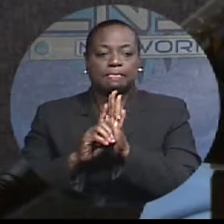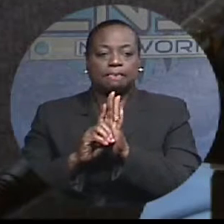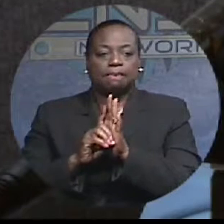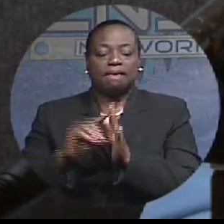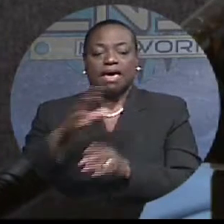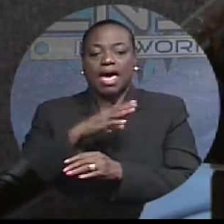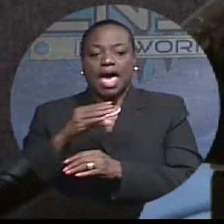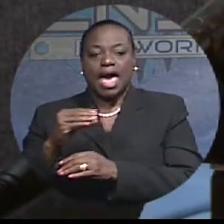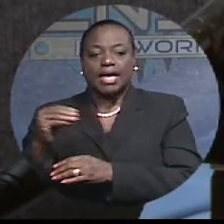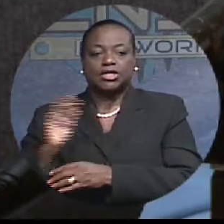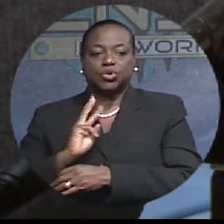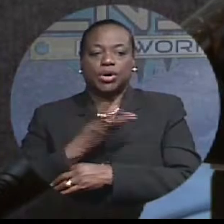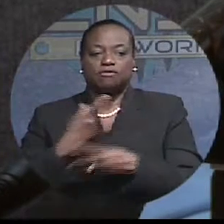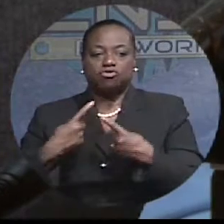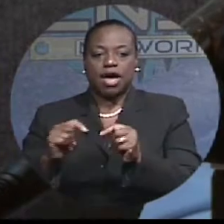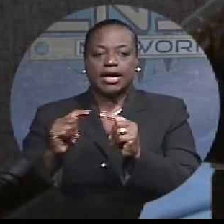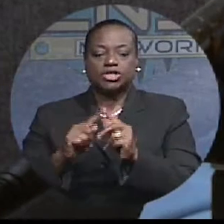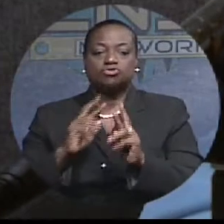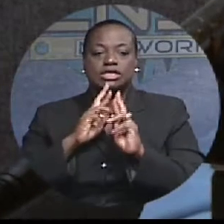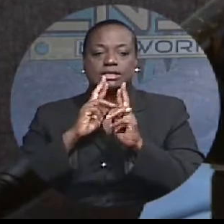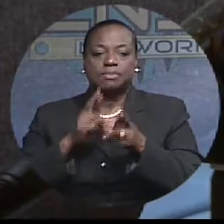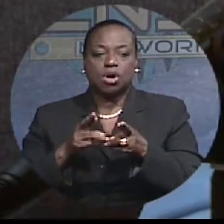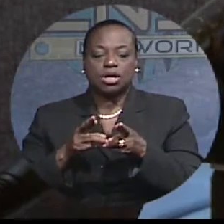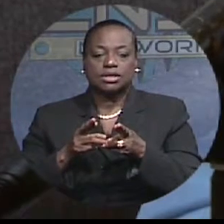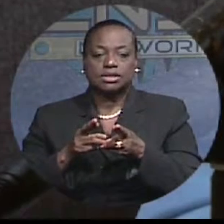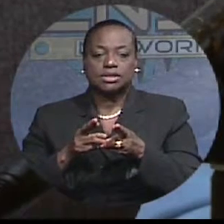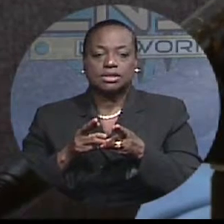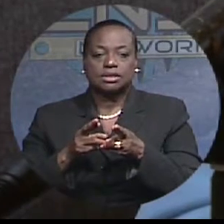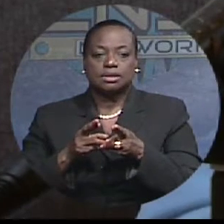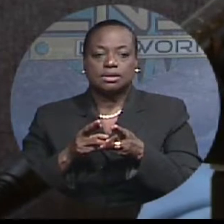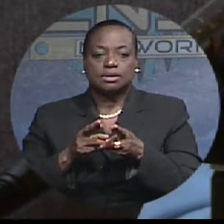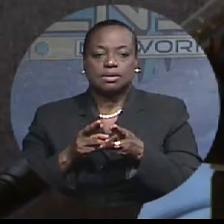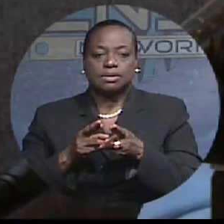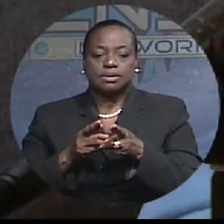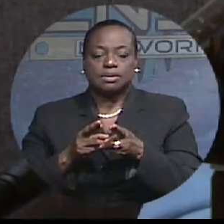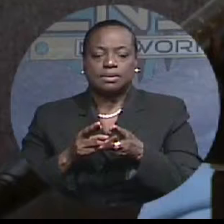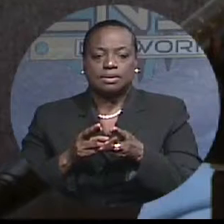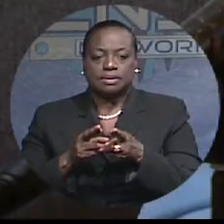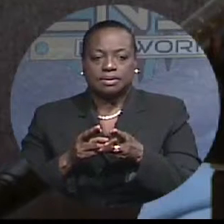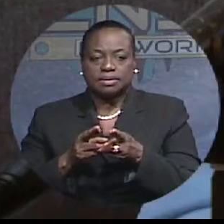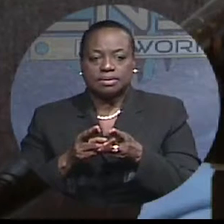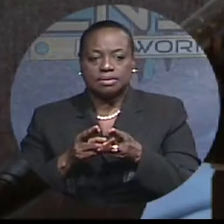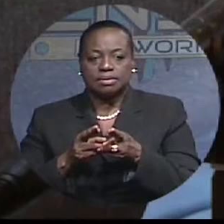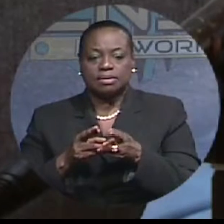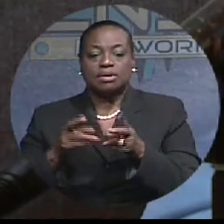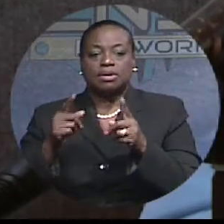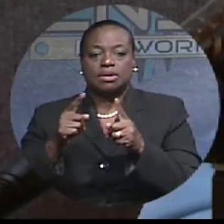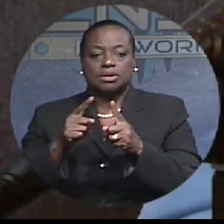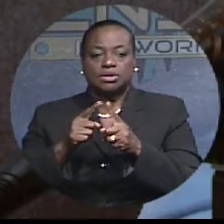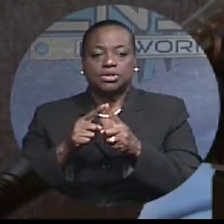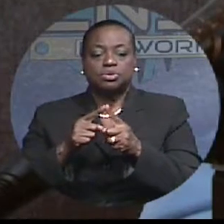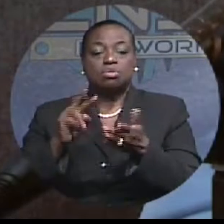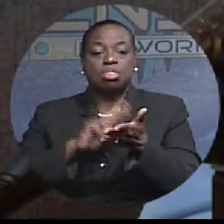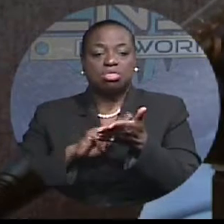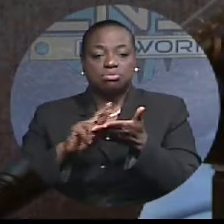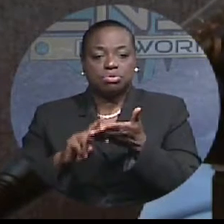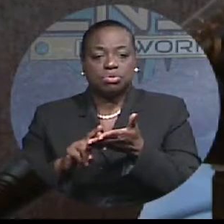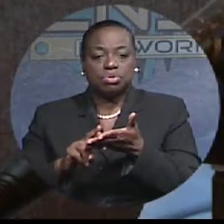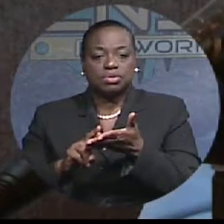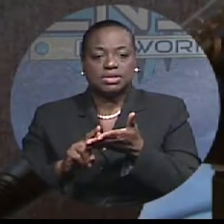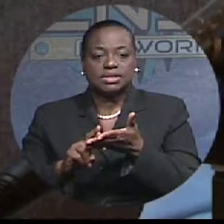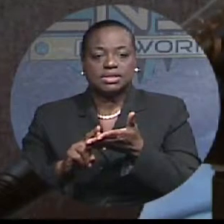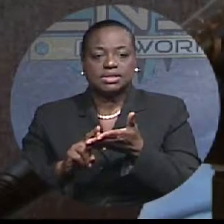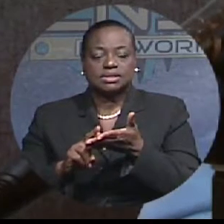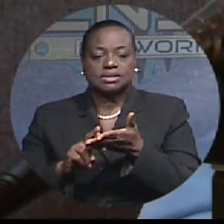and we have tried to respond particularly to issues that have come up in the consultation, most of which have been mentioned by my